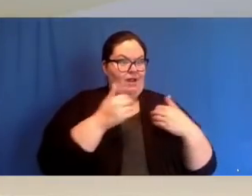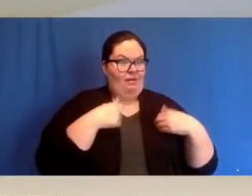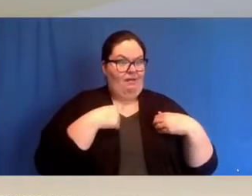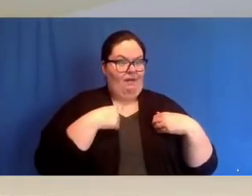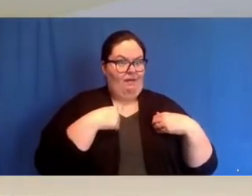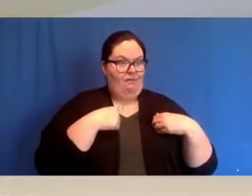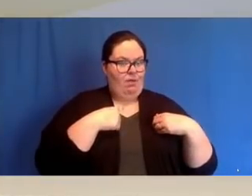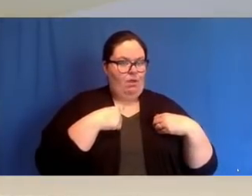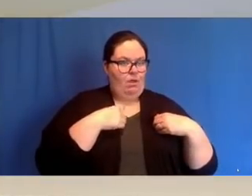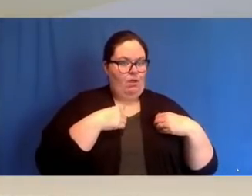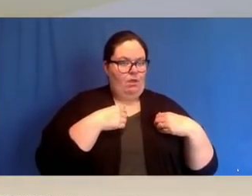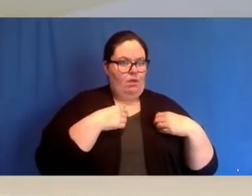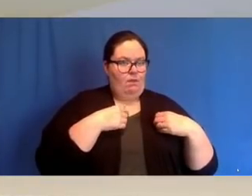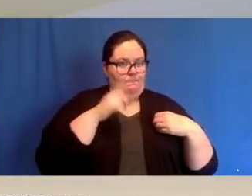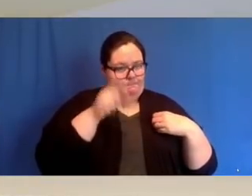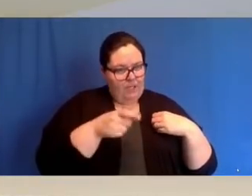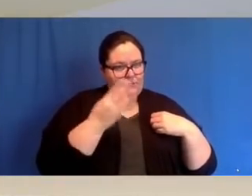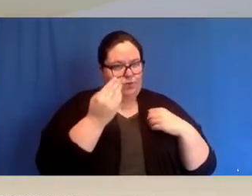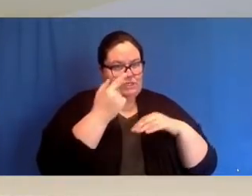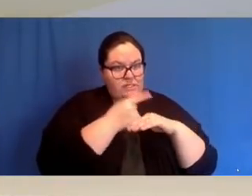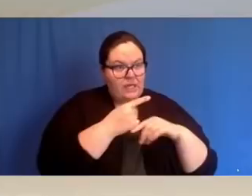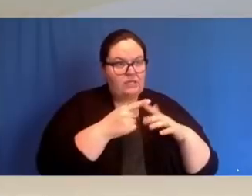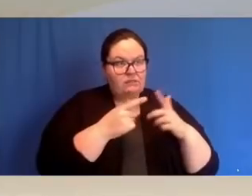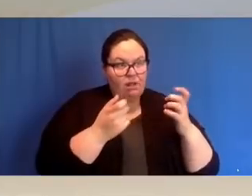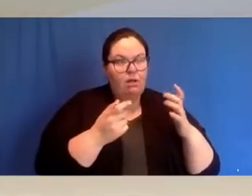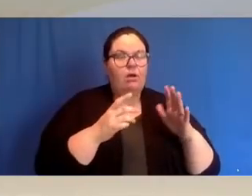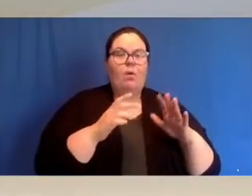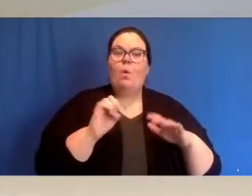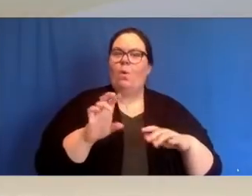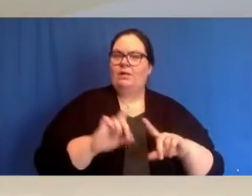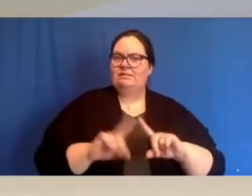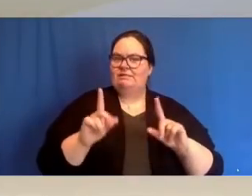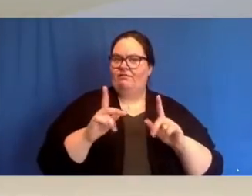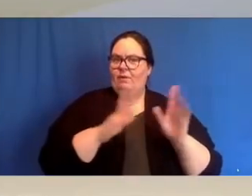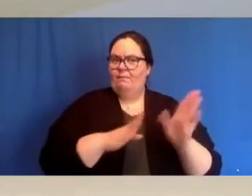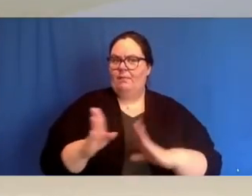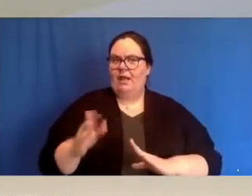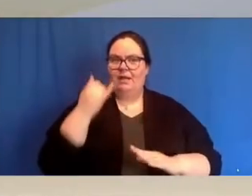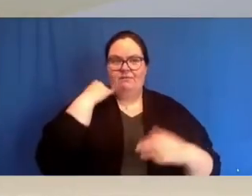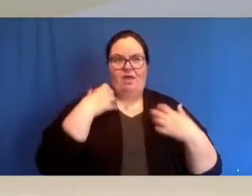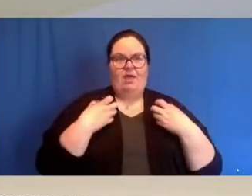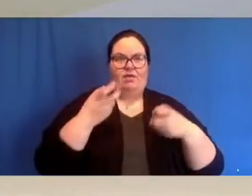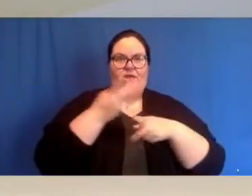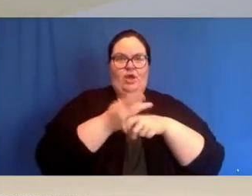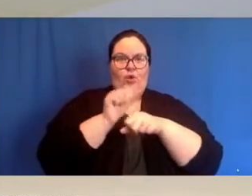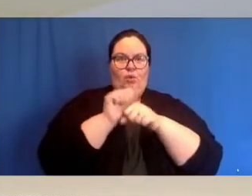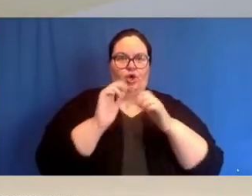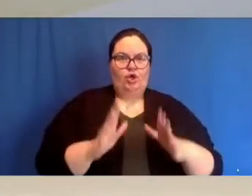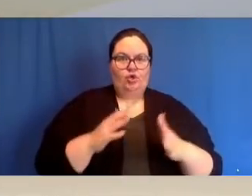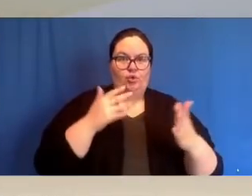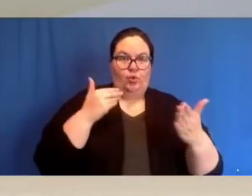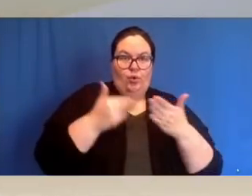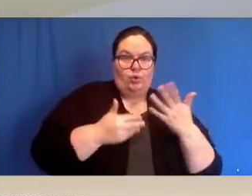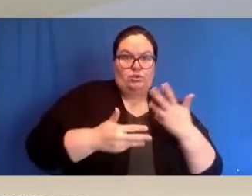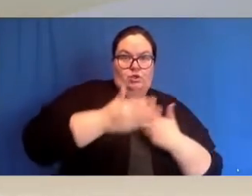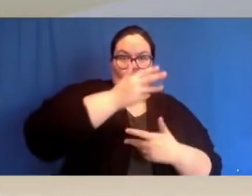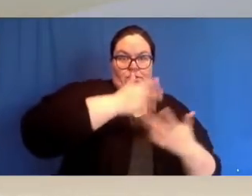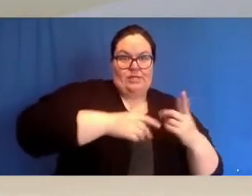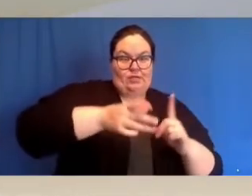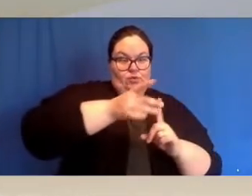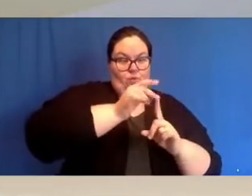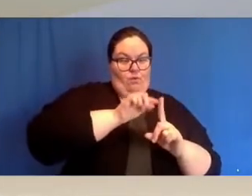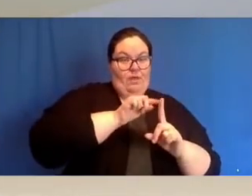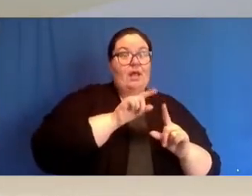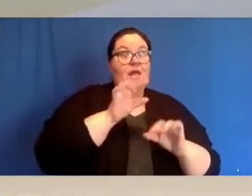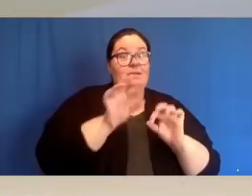Can we do a different plan for healthcare workers who are close contacts so that we can test